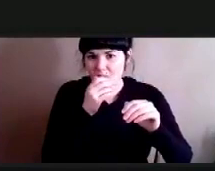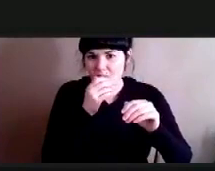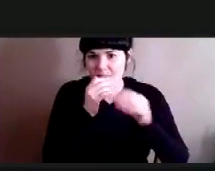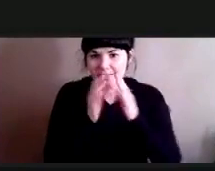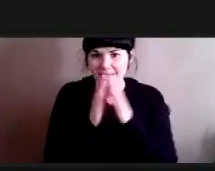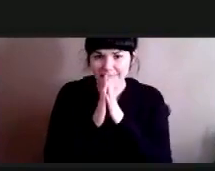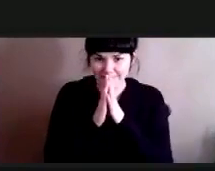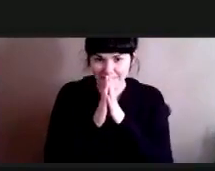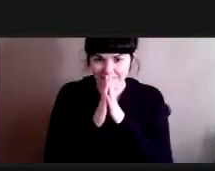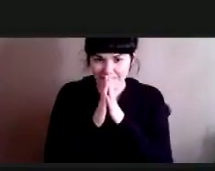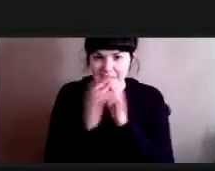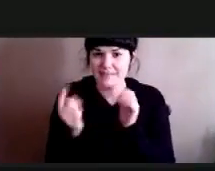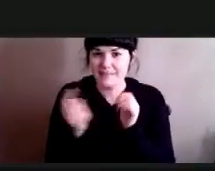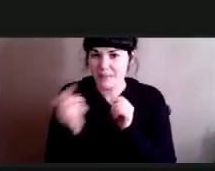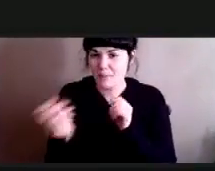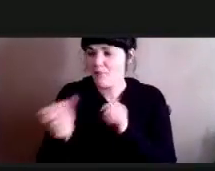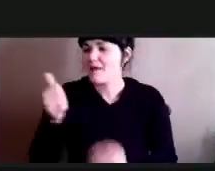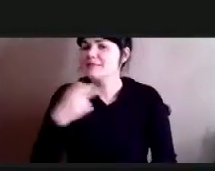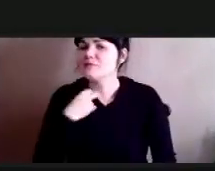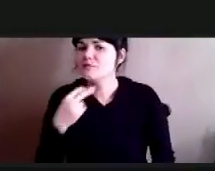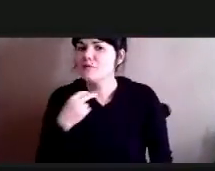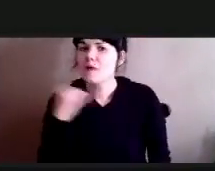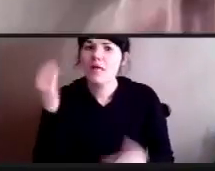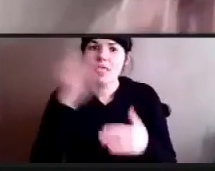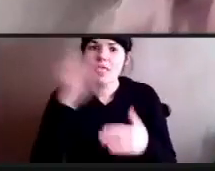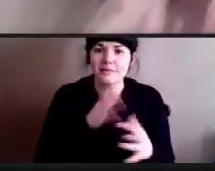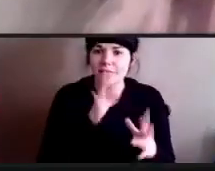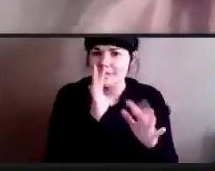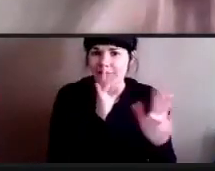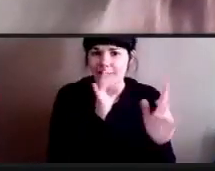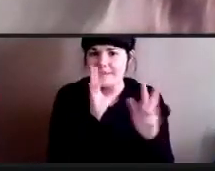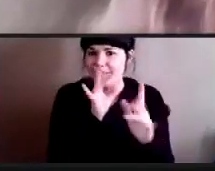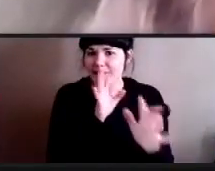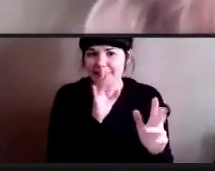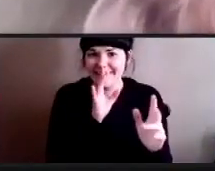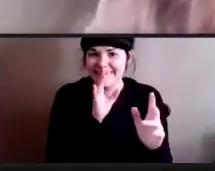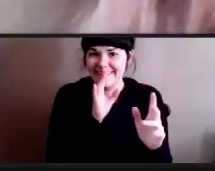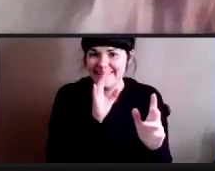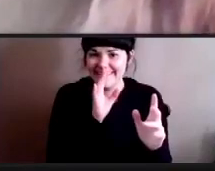were fine. And so I just wanted to make sure that you got the time. So. And what? Oh, yeah.